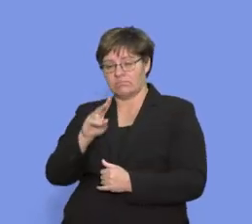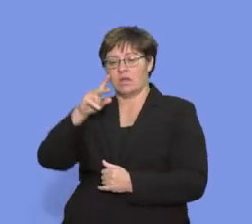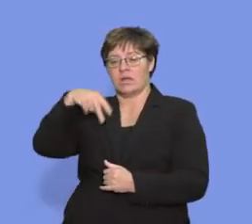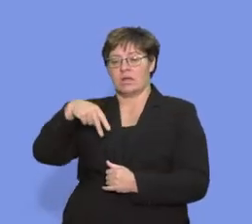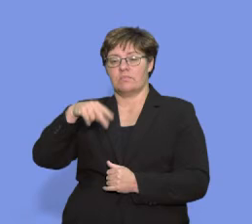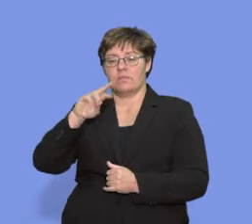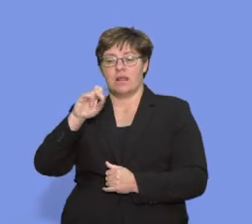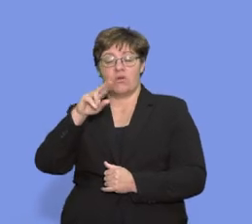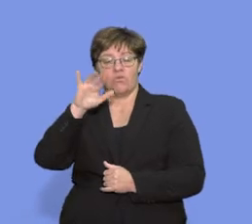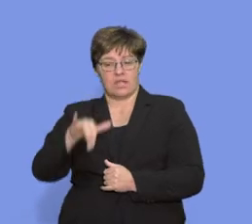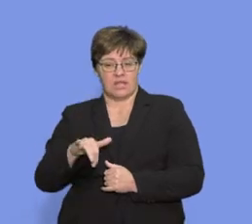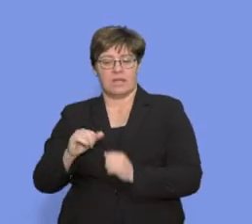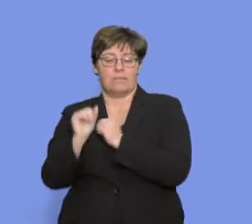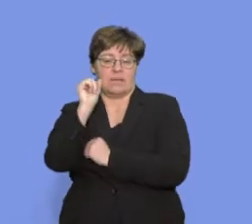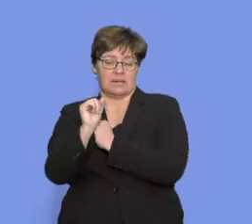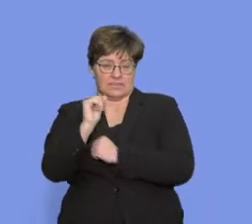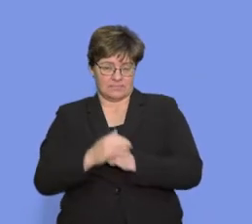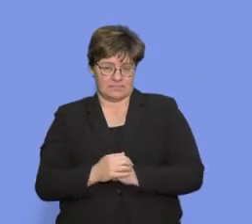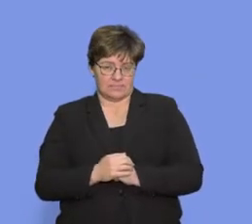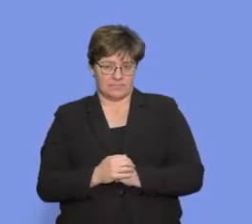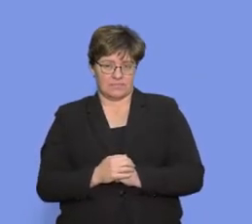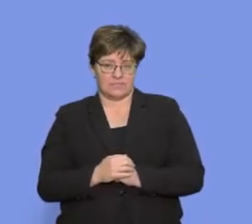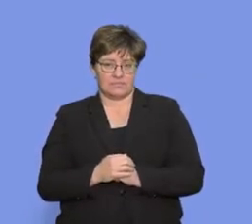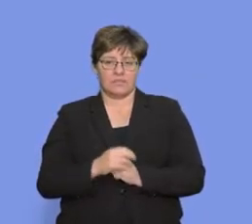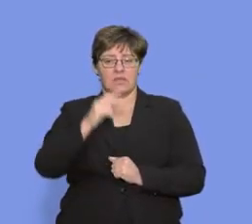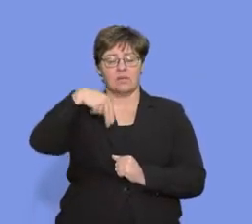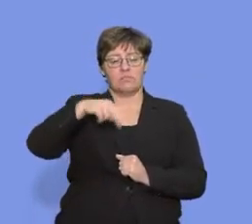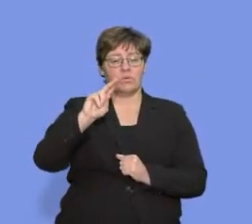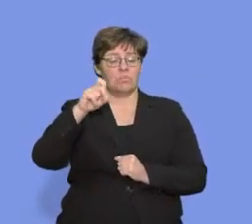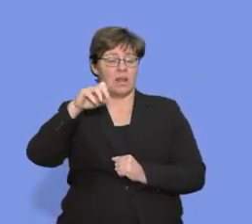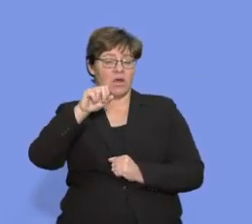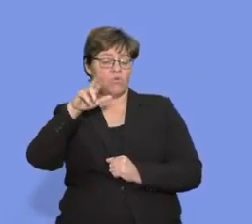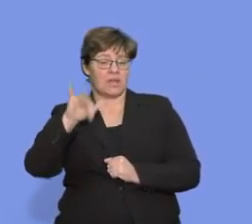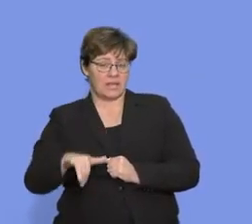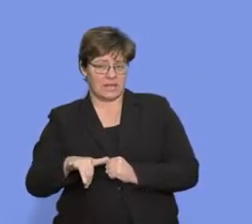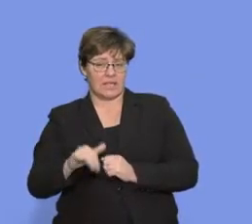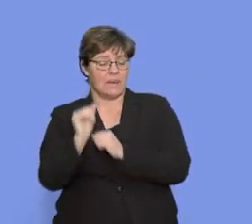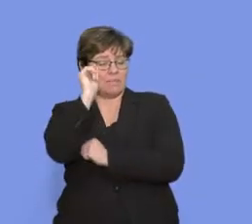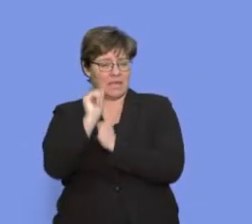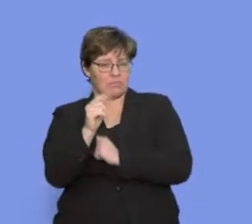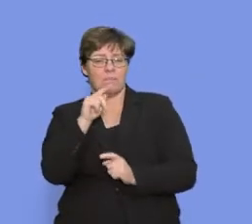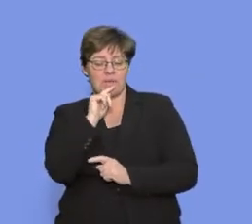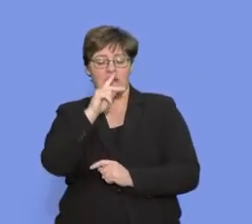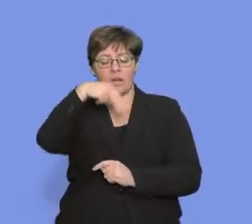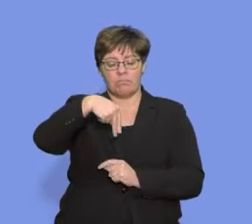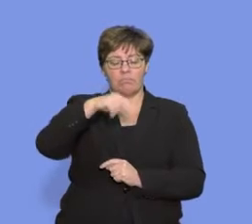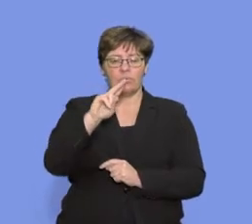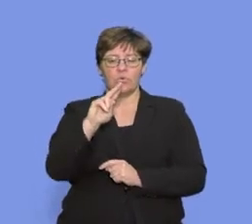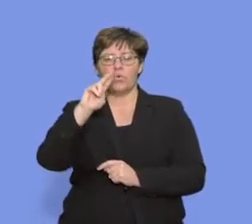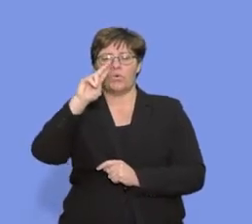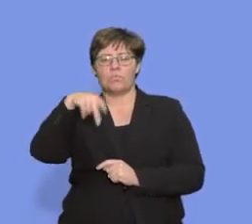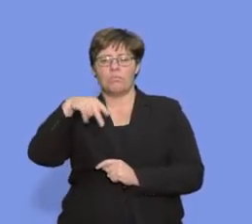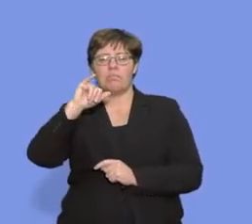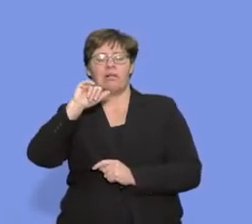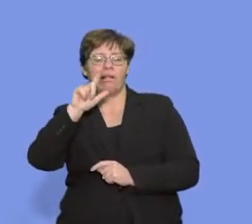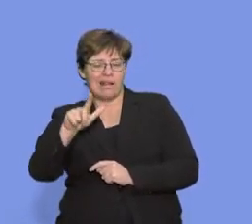at pupillary mechanism. Now, pupillary mechanism is exactly what it says. It's the